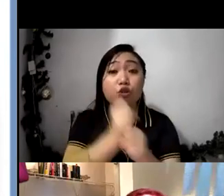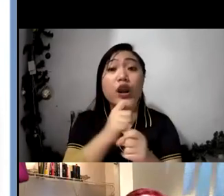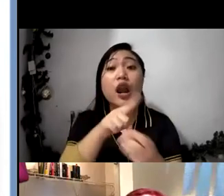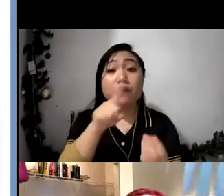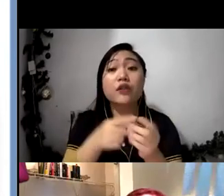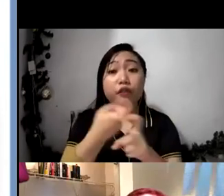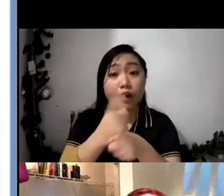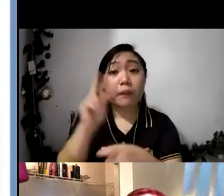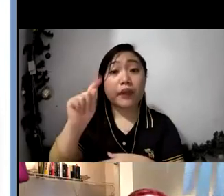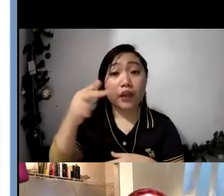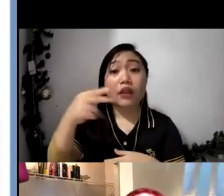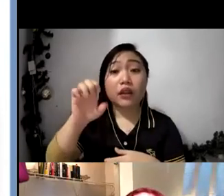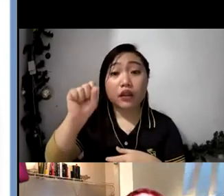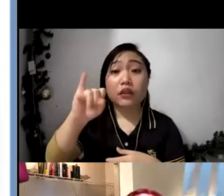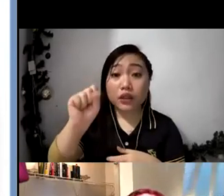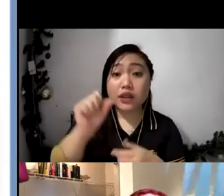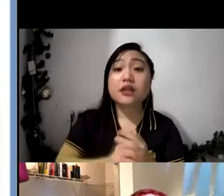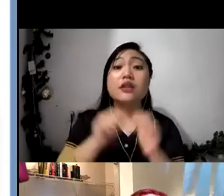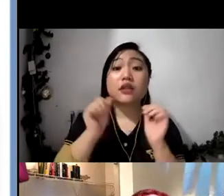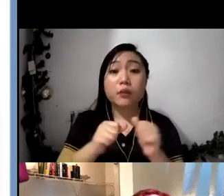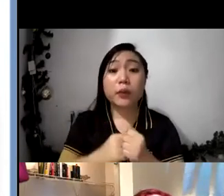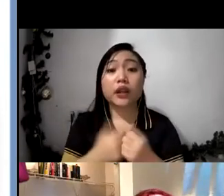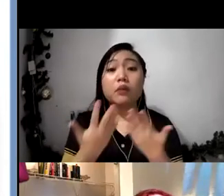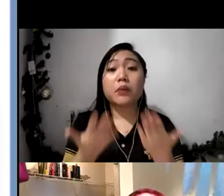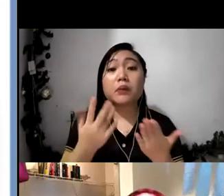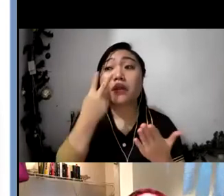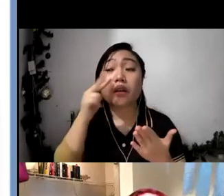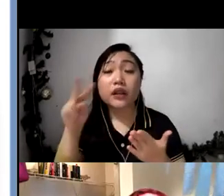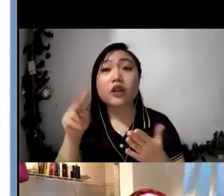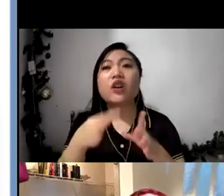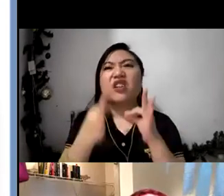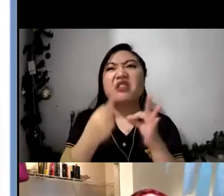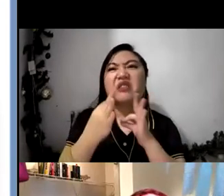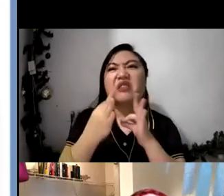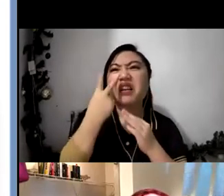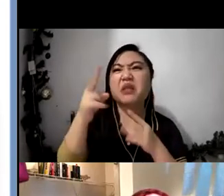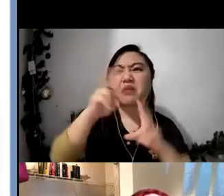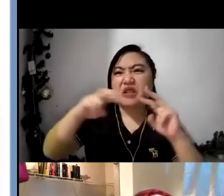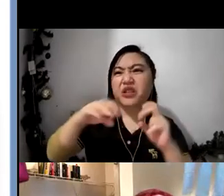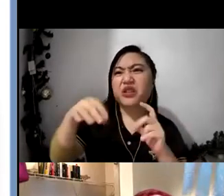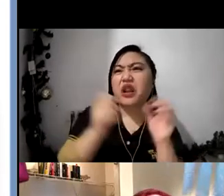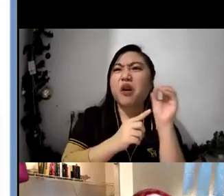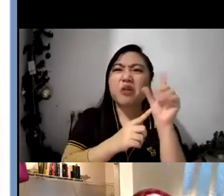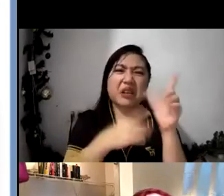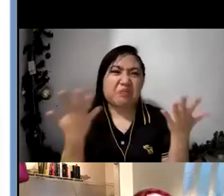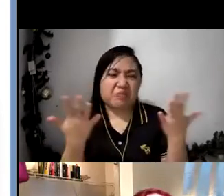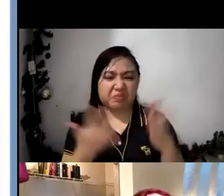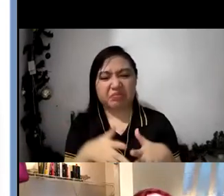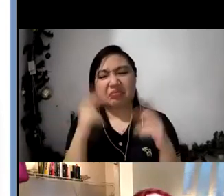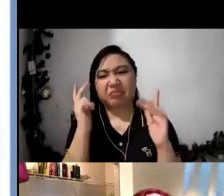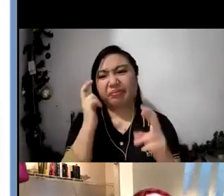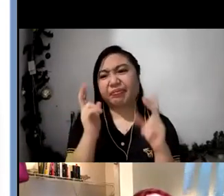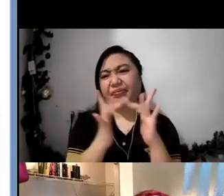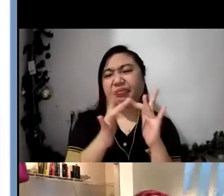which is not really accessible when you're just researching online. But But at the very least, we will try to